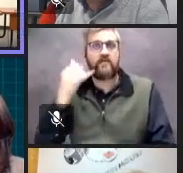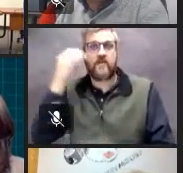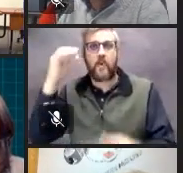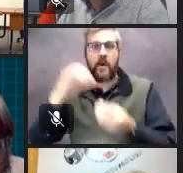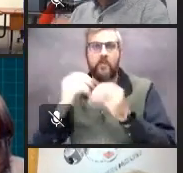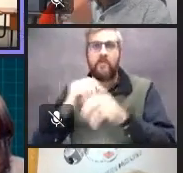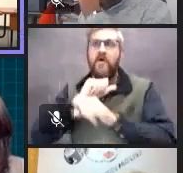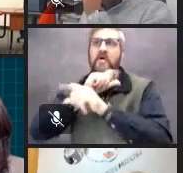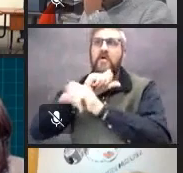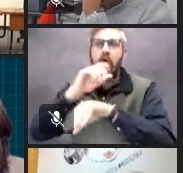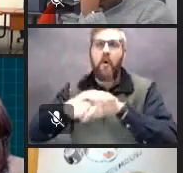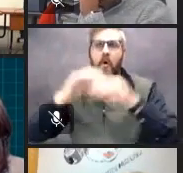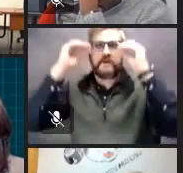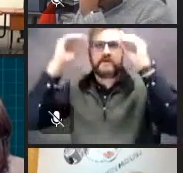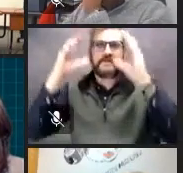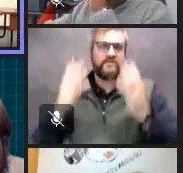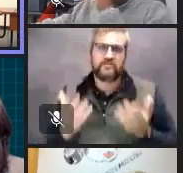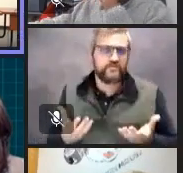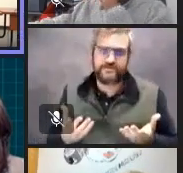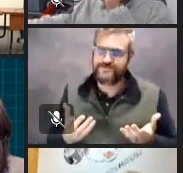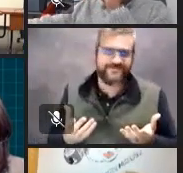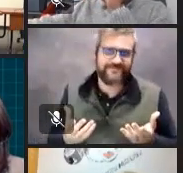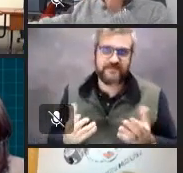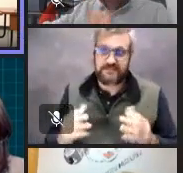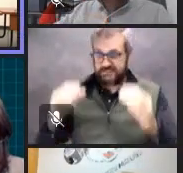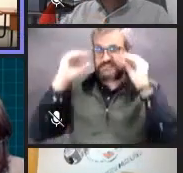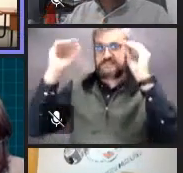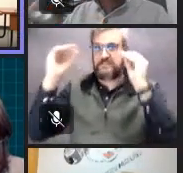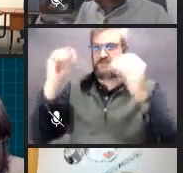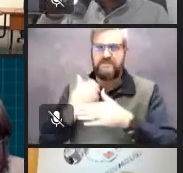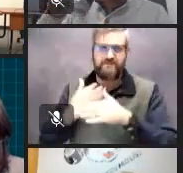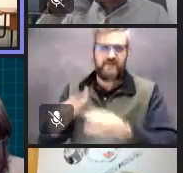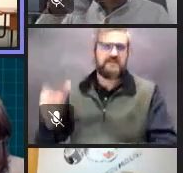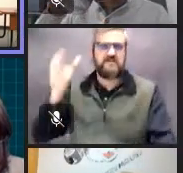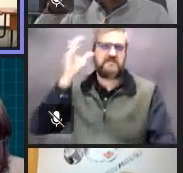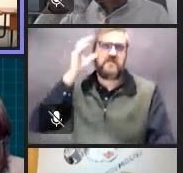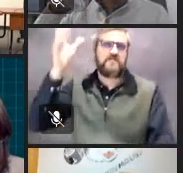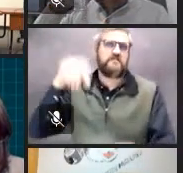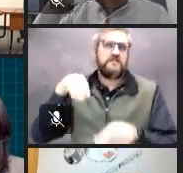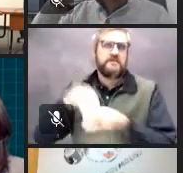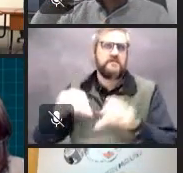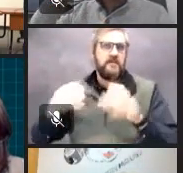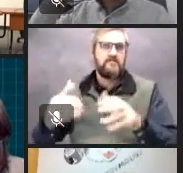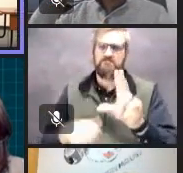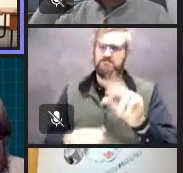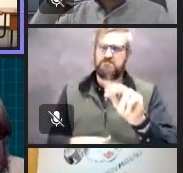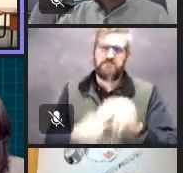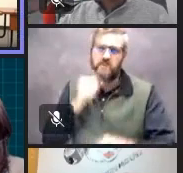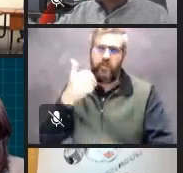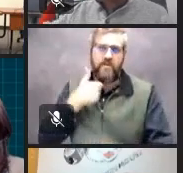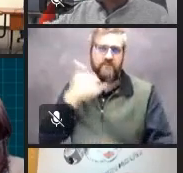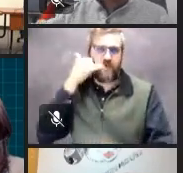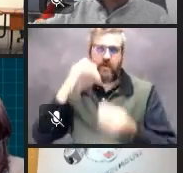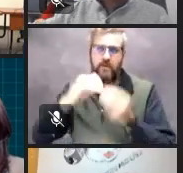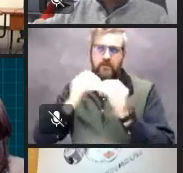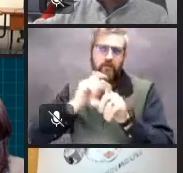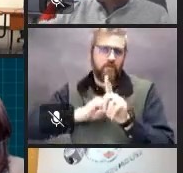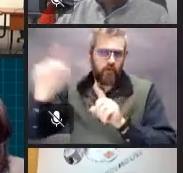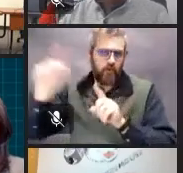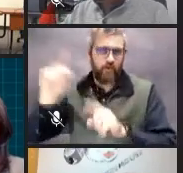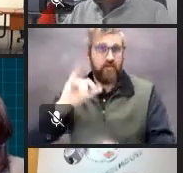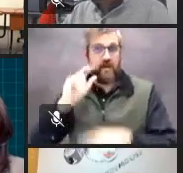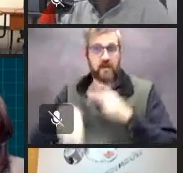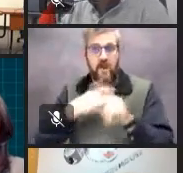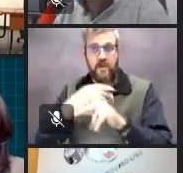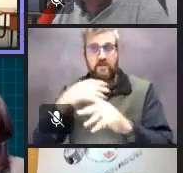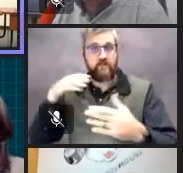your teacher on that they were teaching a divisive concept in class. I think those sorts of approaches